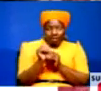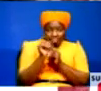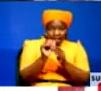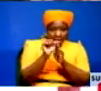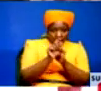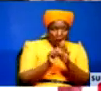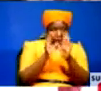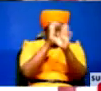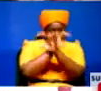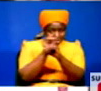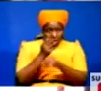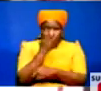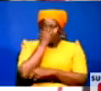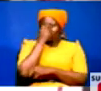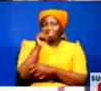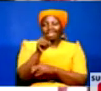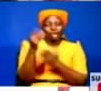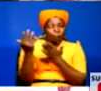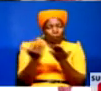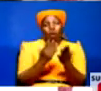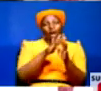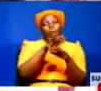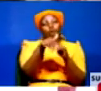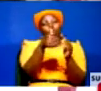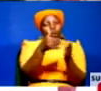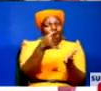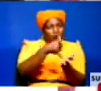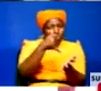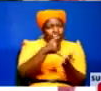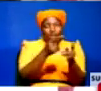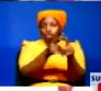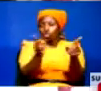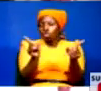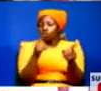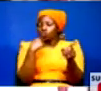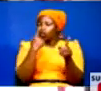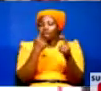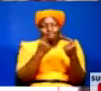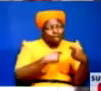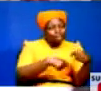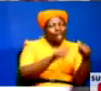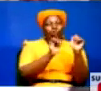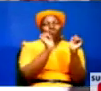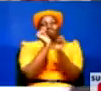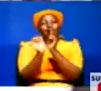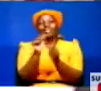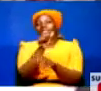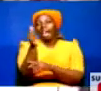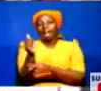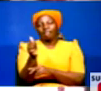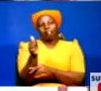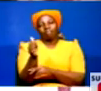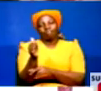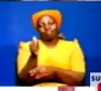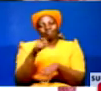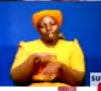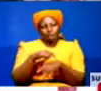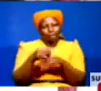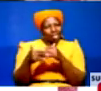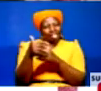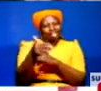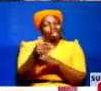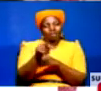is one that is welcoming everyone on board, including even those fellows right now that are trying to punish the rest. In the spirit of time, it's bound to